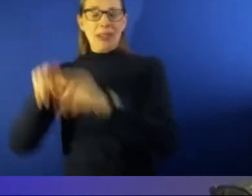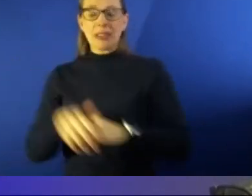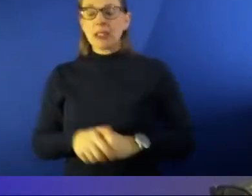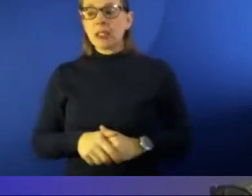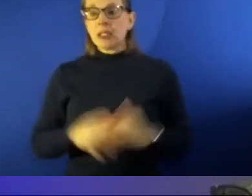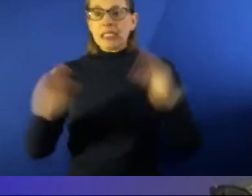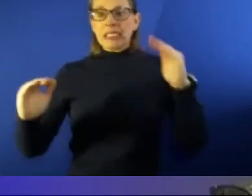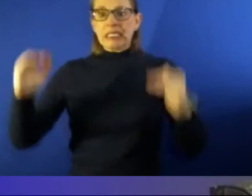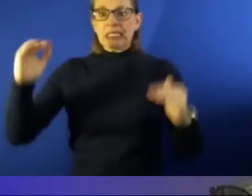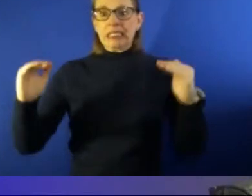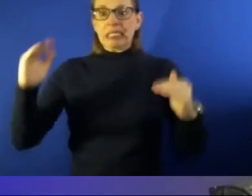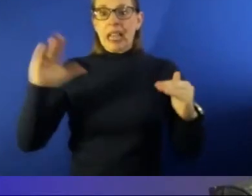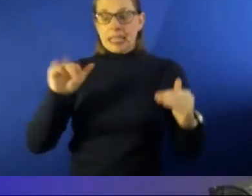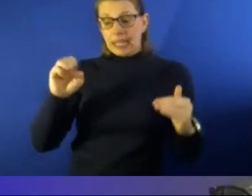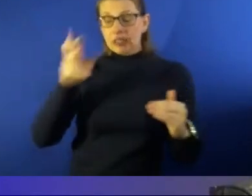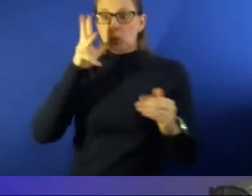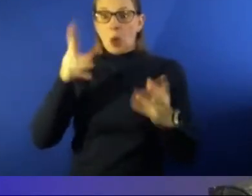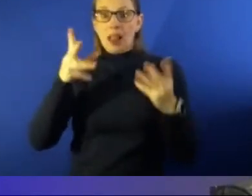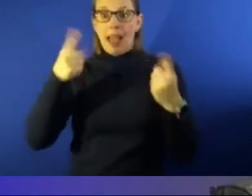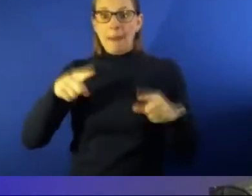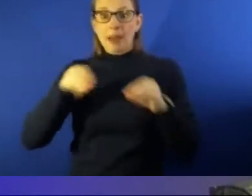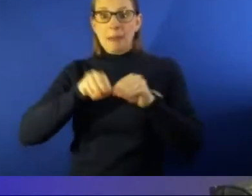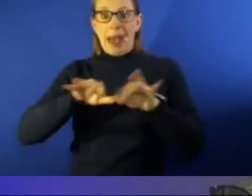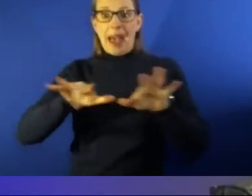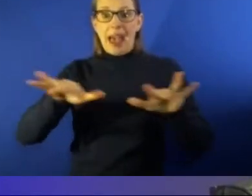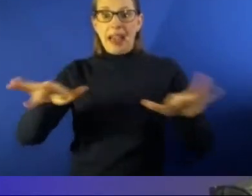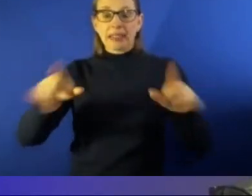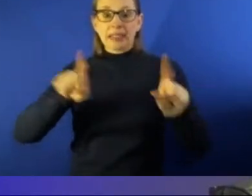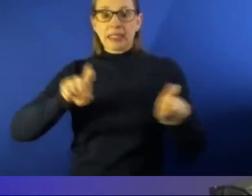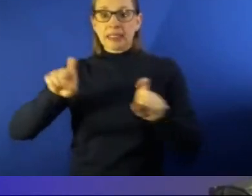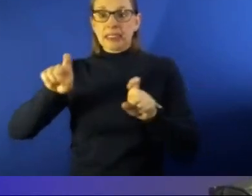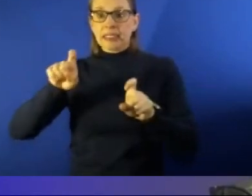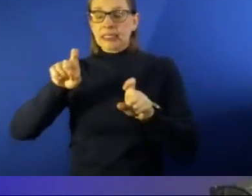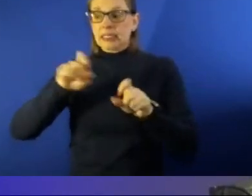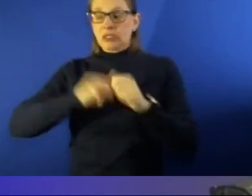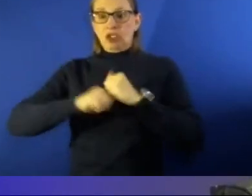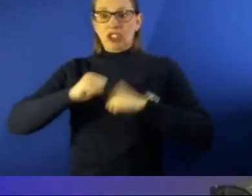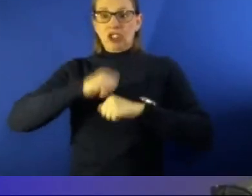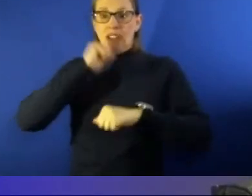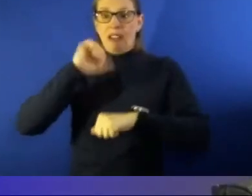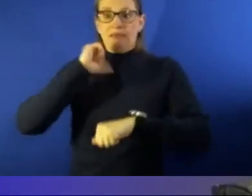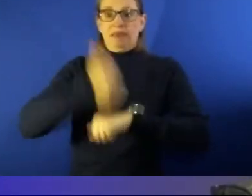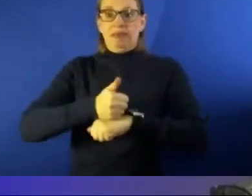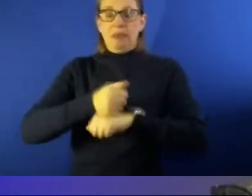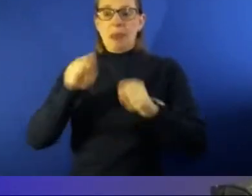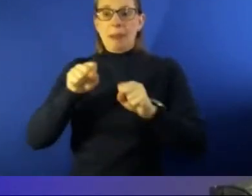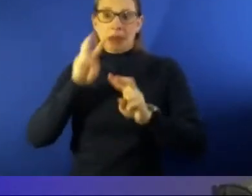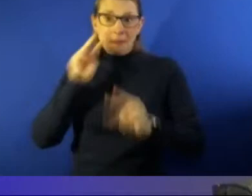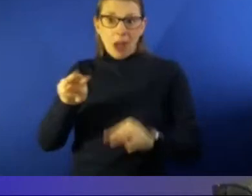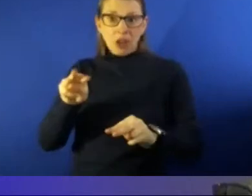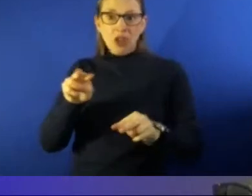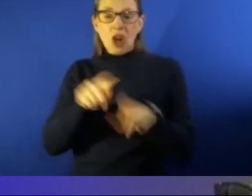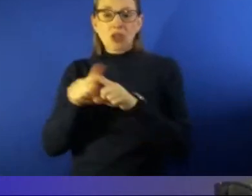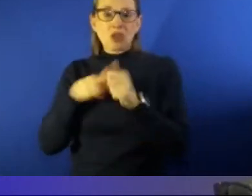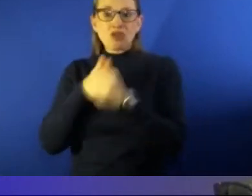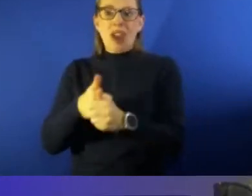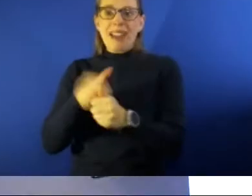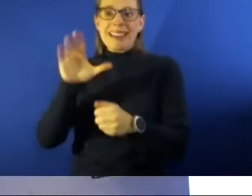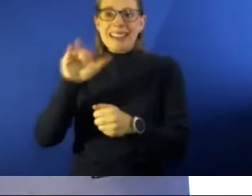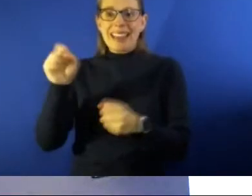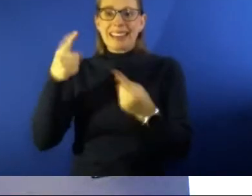will take hold and we will not have the testing infrastructure in place to properly monitor and track where those cases are. Makes